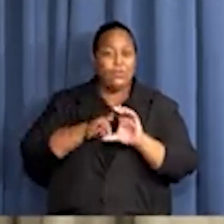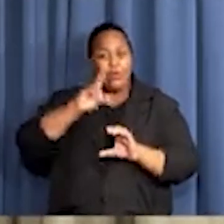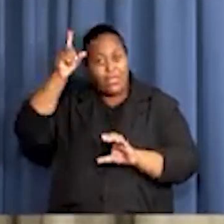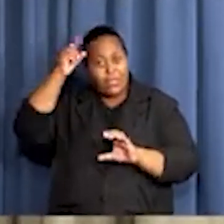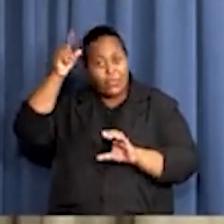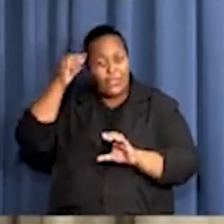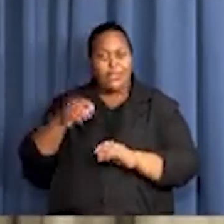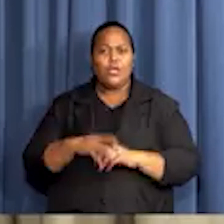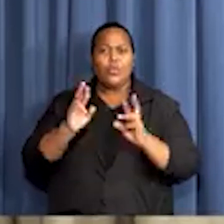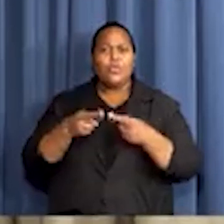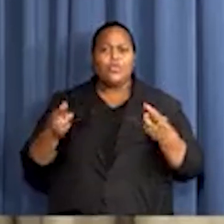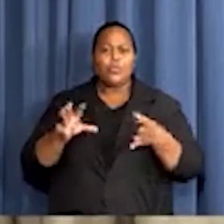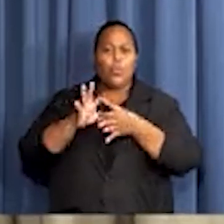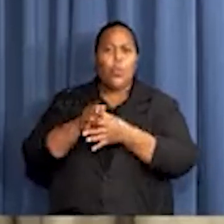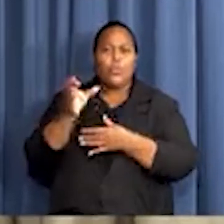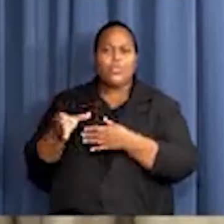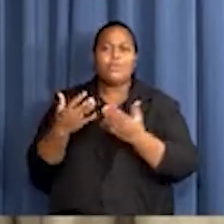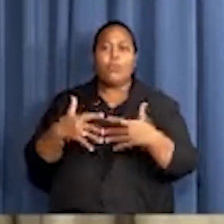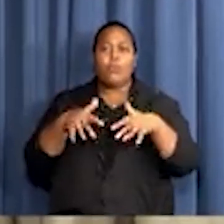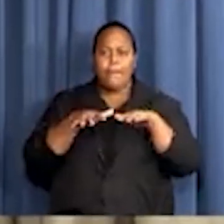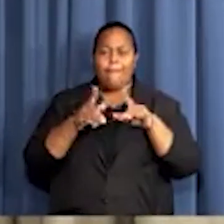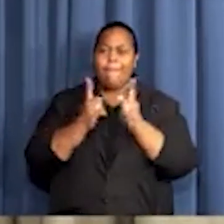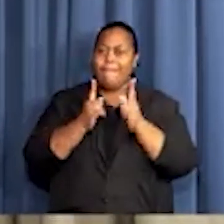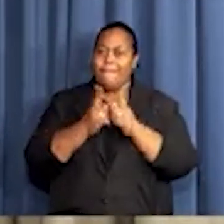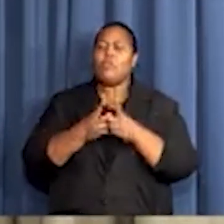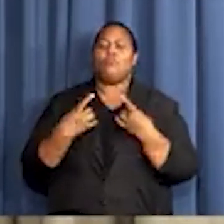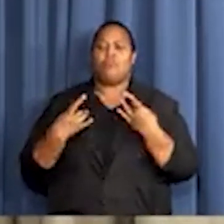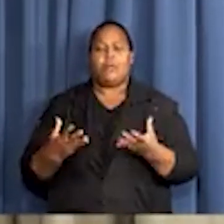Itoke Resource Owners Forum is ready to be